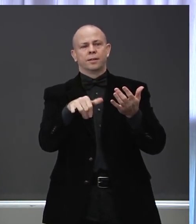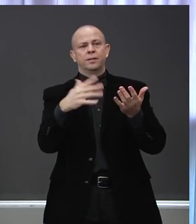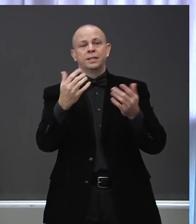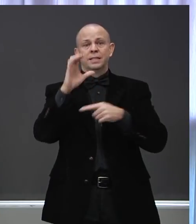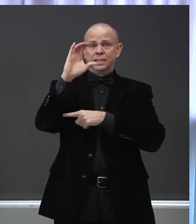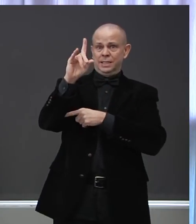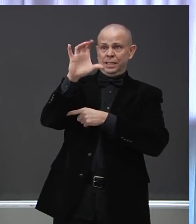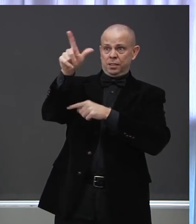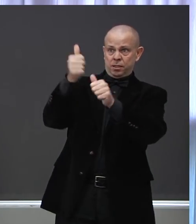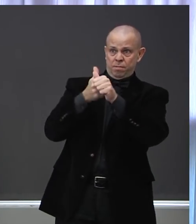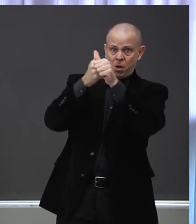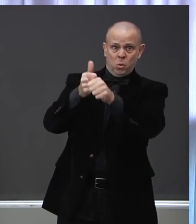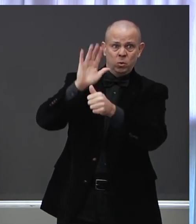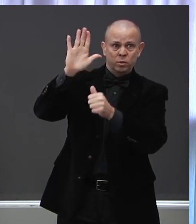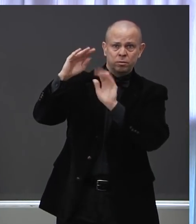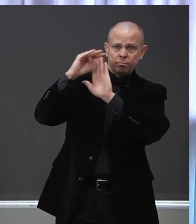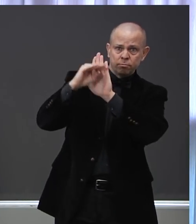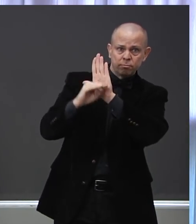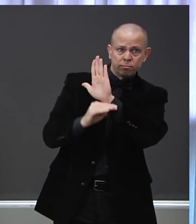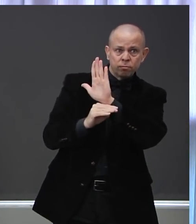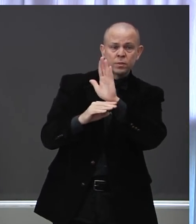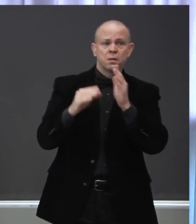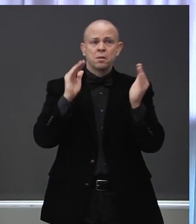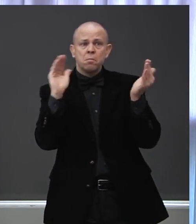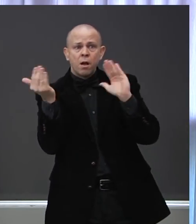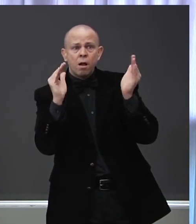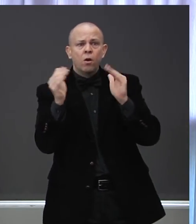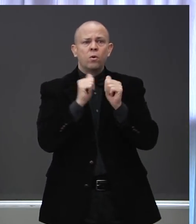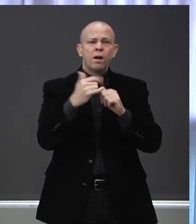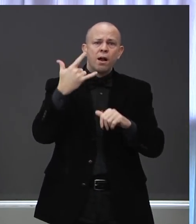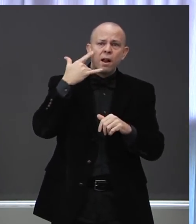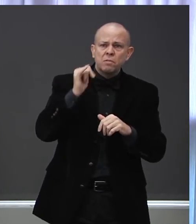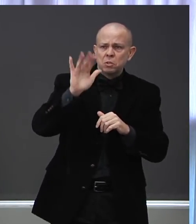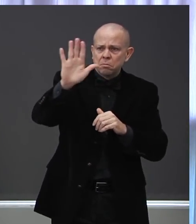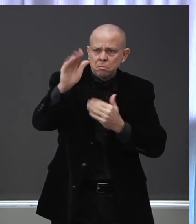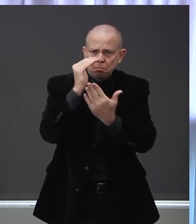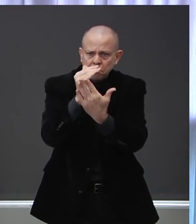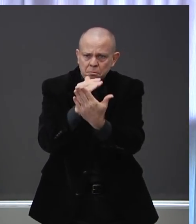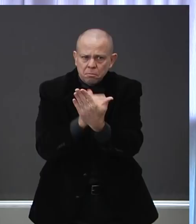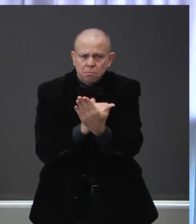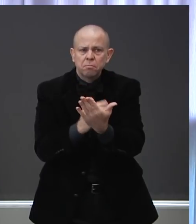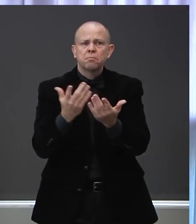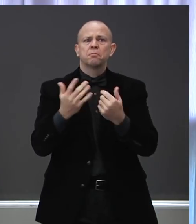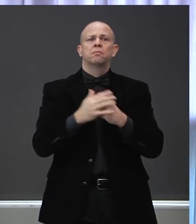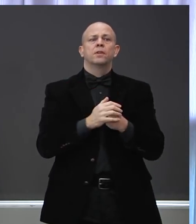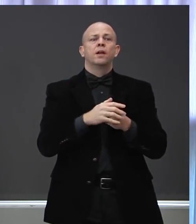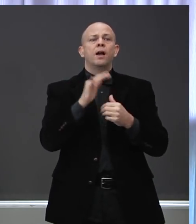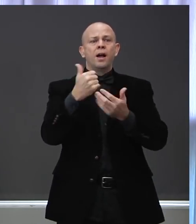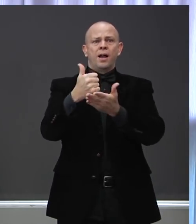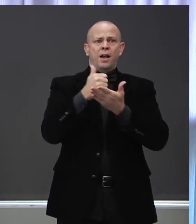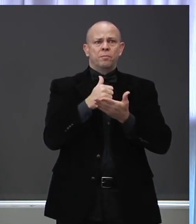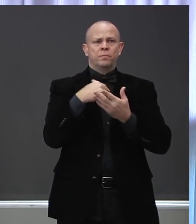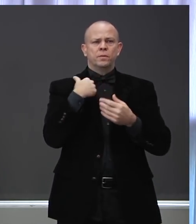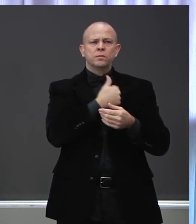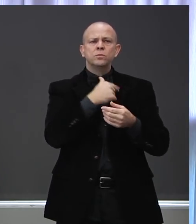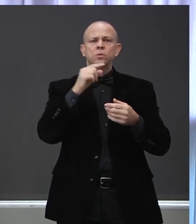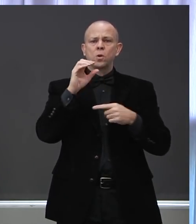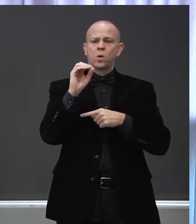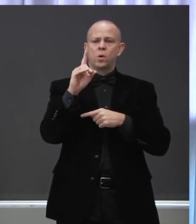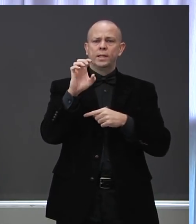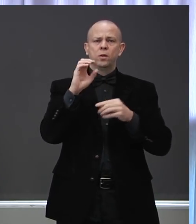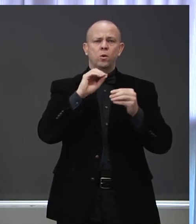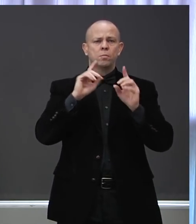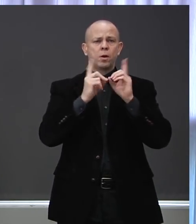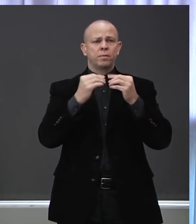line with effective standards in other states like California, and they help ODE meet its priority to return to in-person